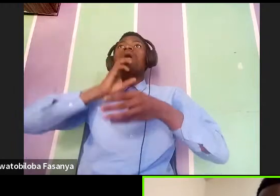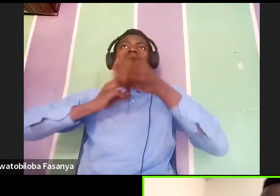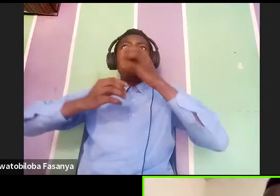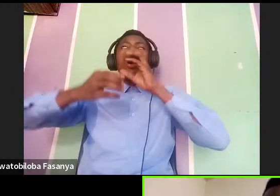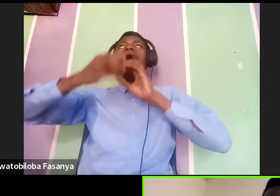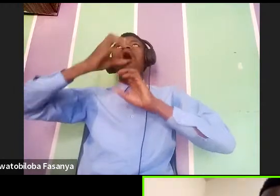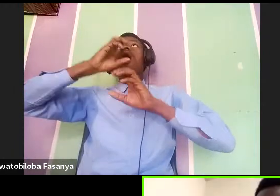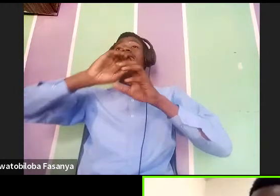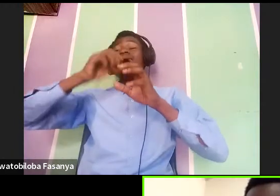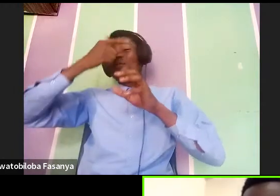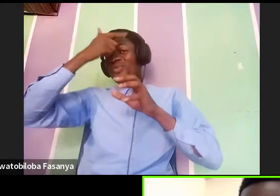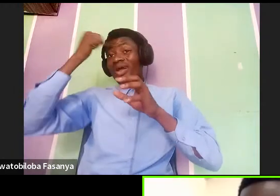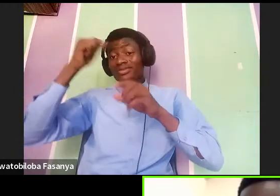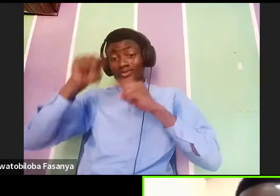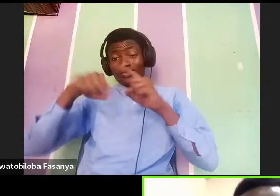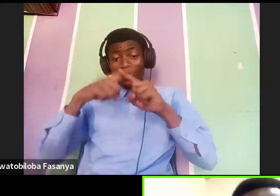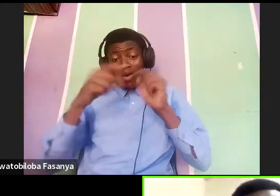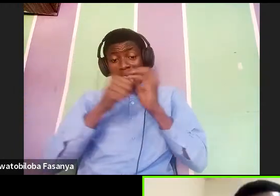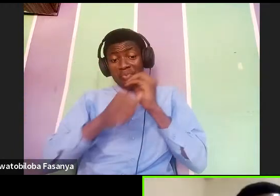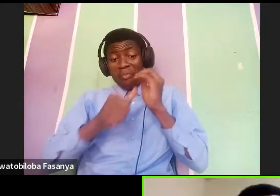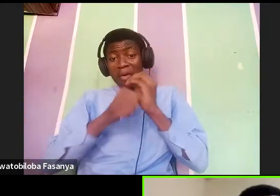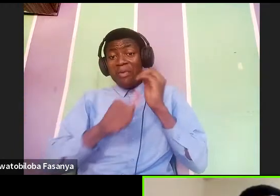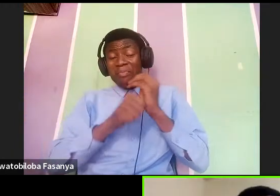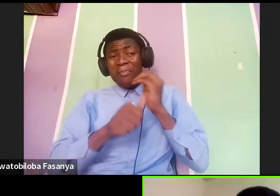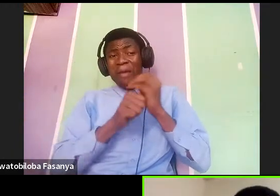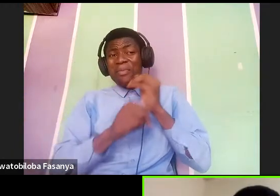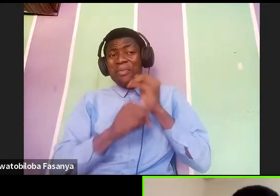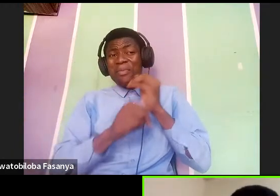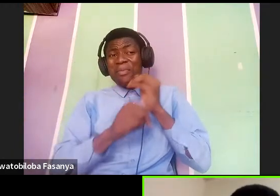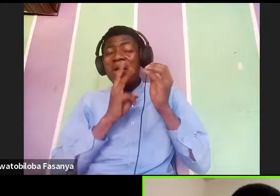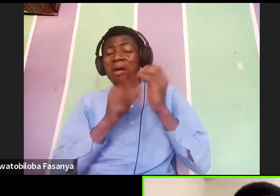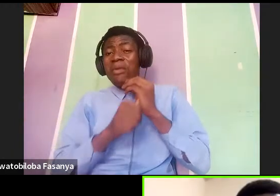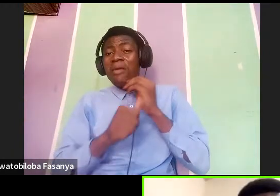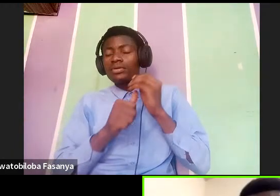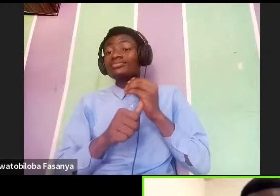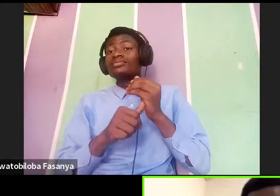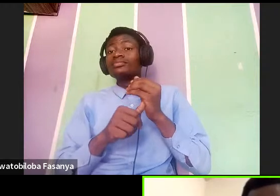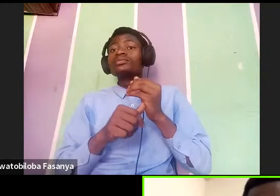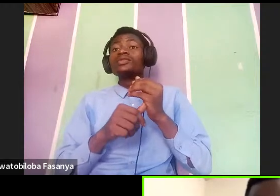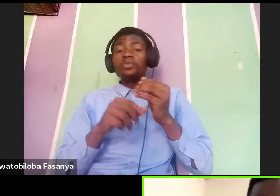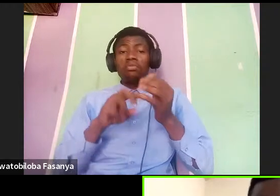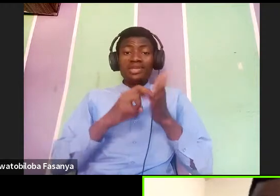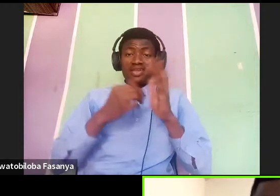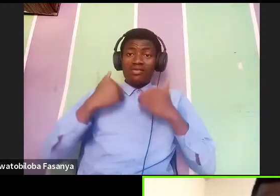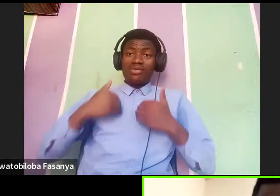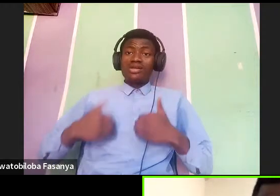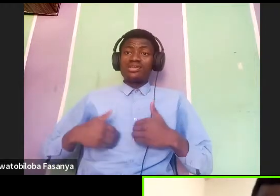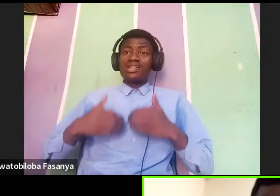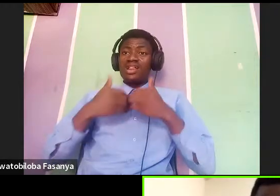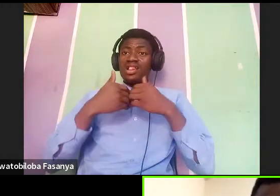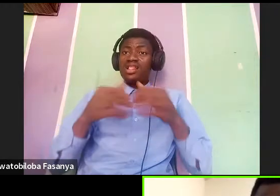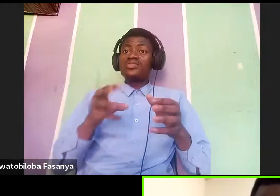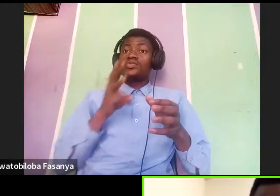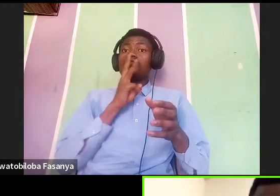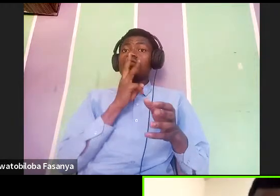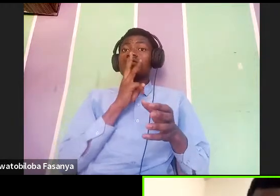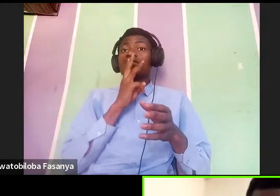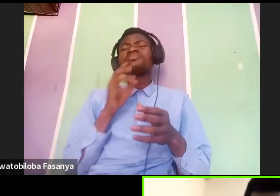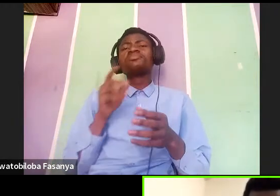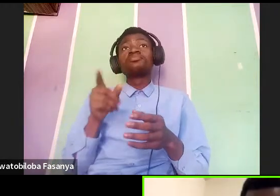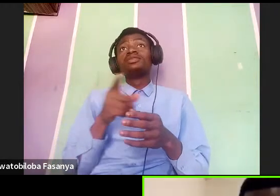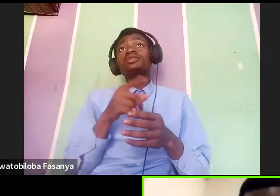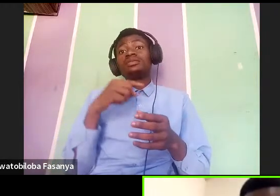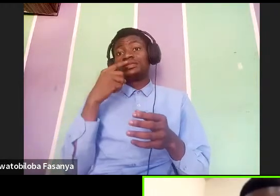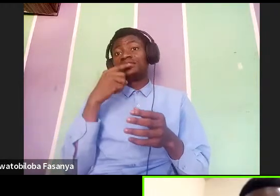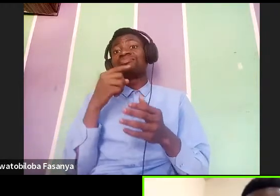It's important. I don't know if they still do them, but those days we had home remedies for replacement of salts that have been lost, and sugar